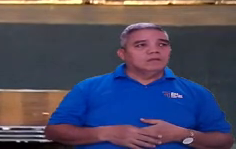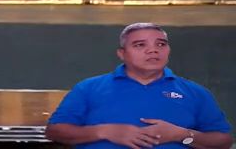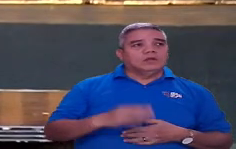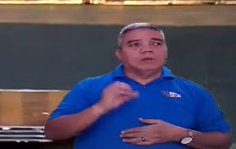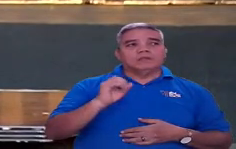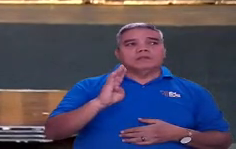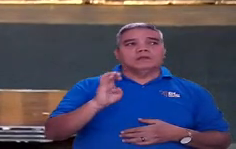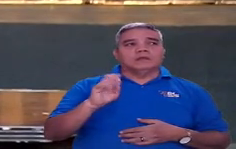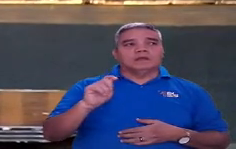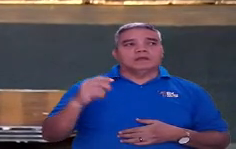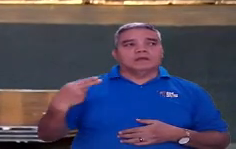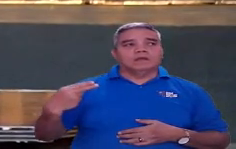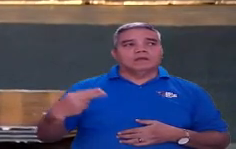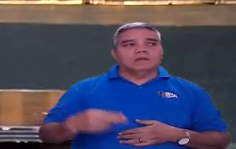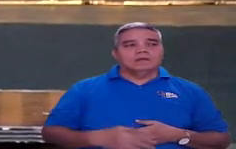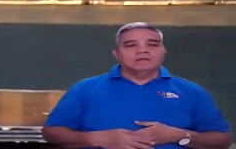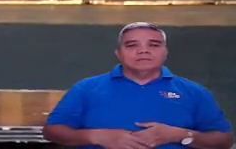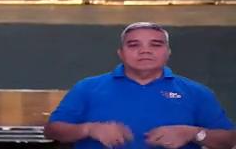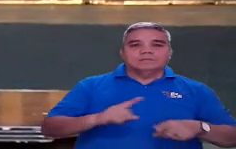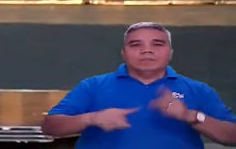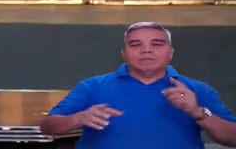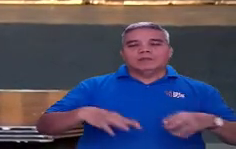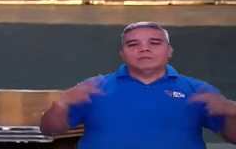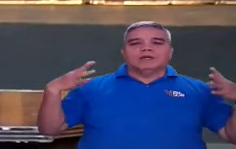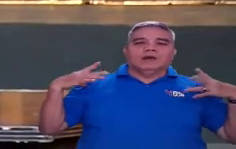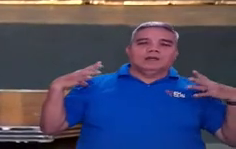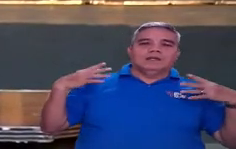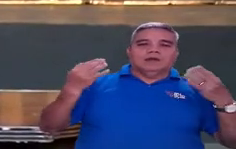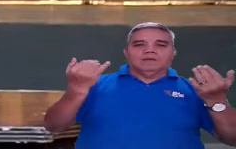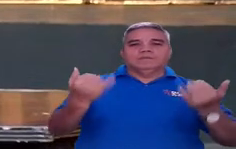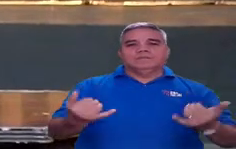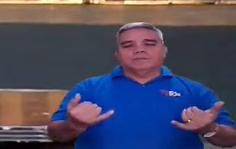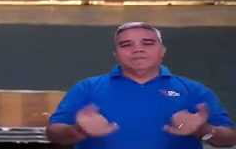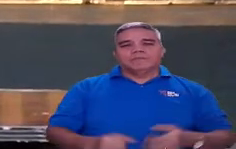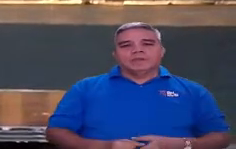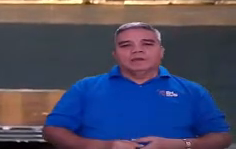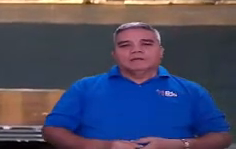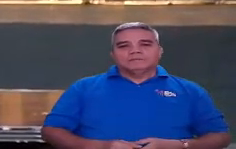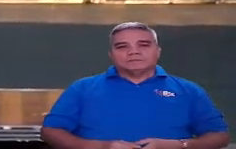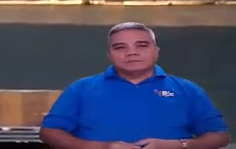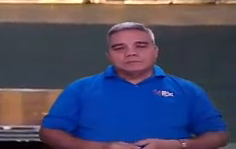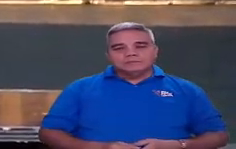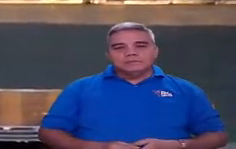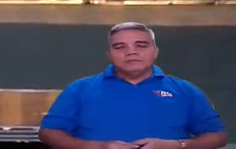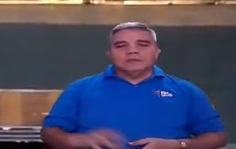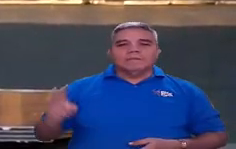was thinking that they could come because of the holiday, but